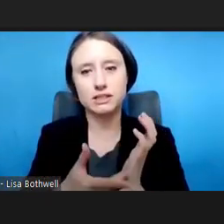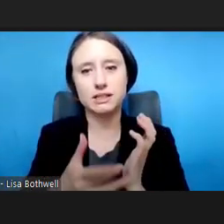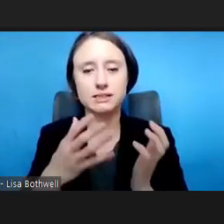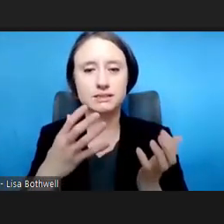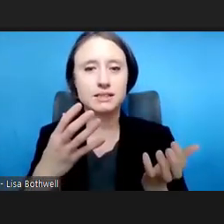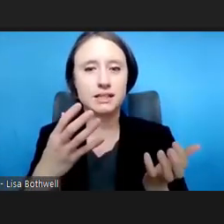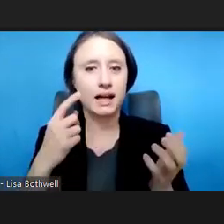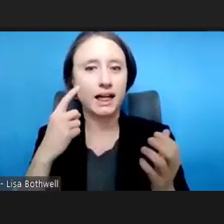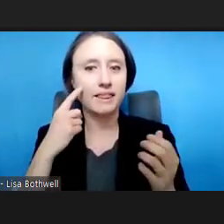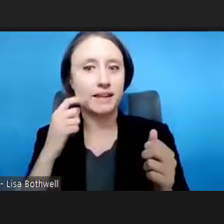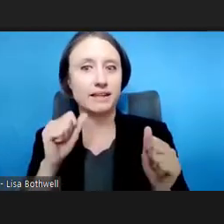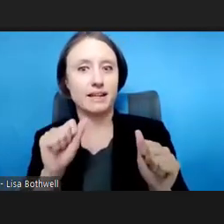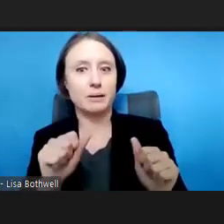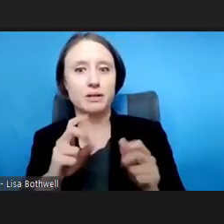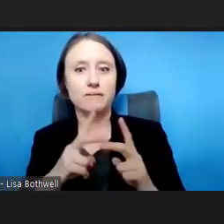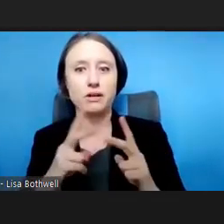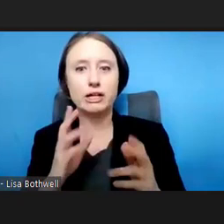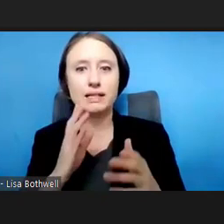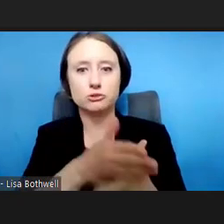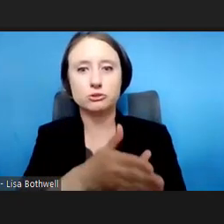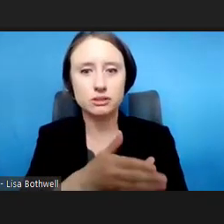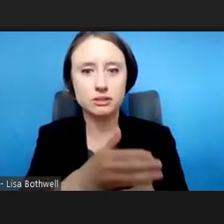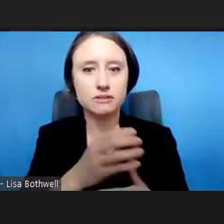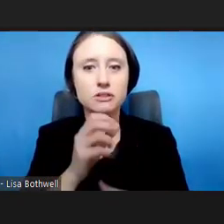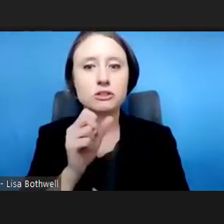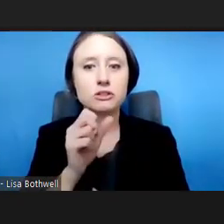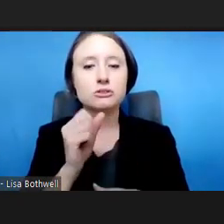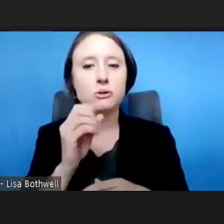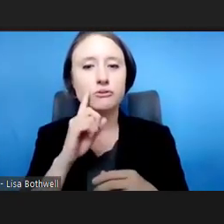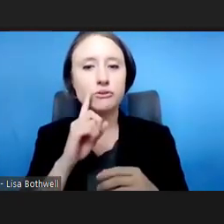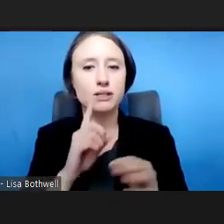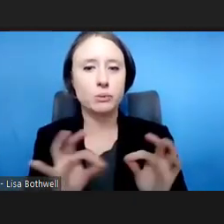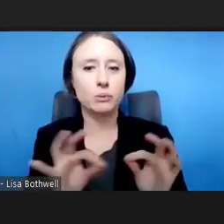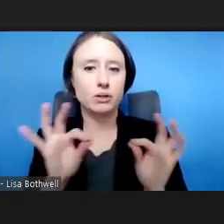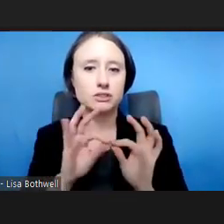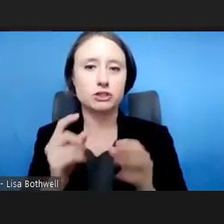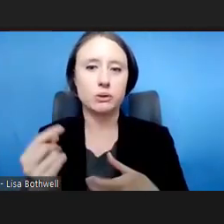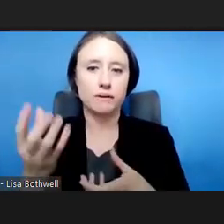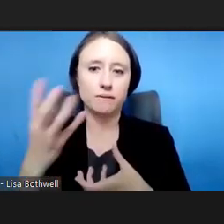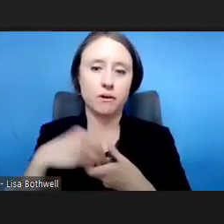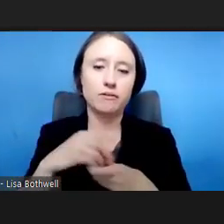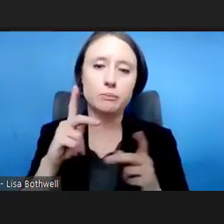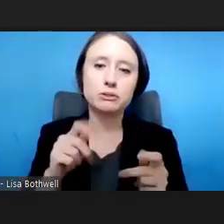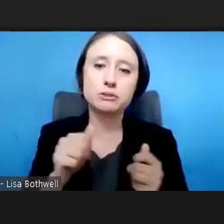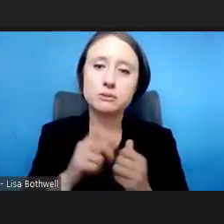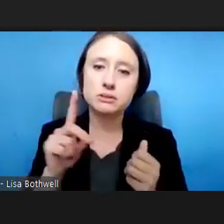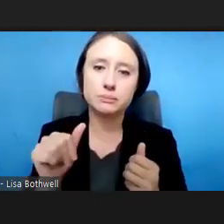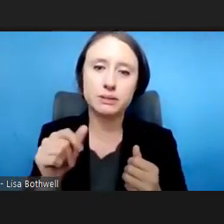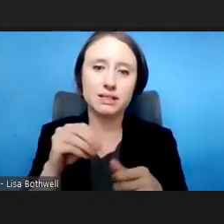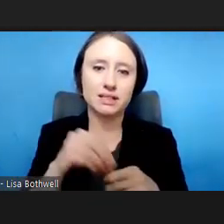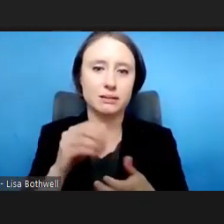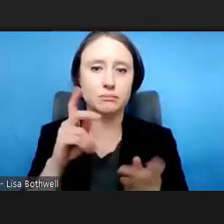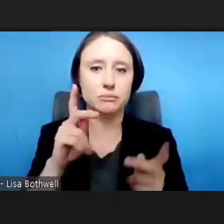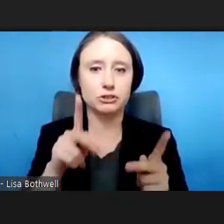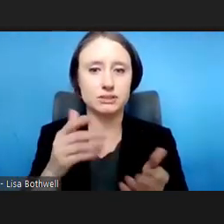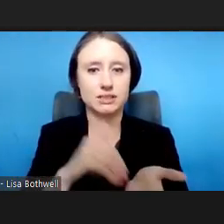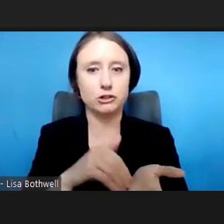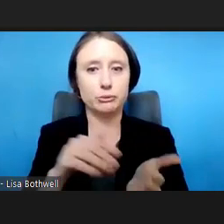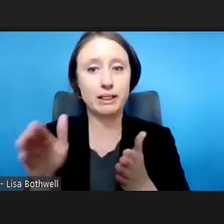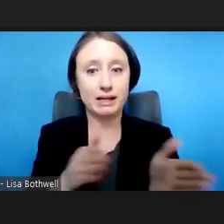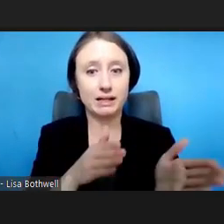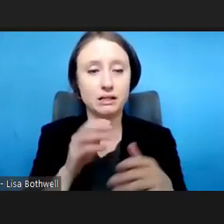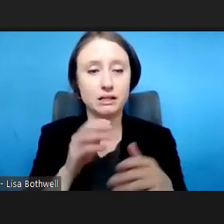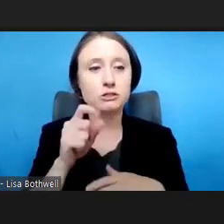One thing to focus on with medical technology that I think it can be very intrusive, and so